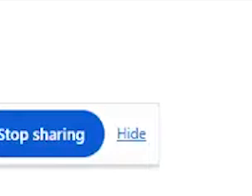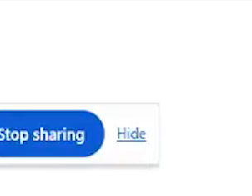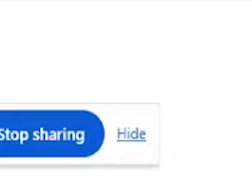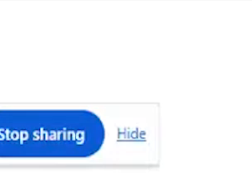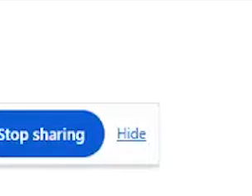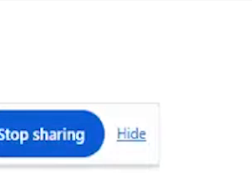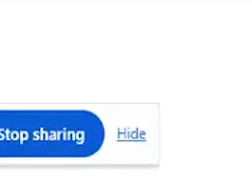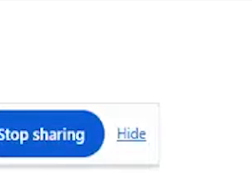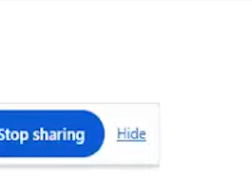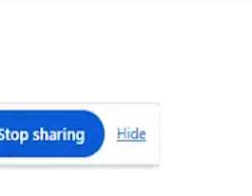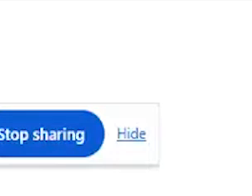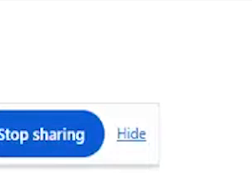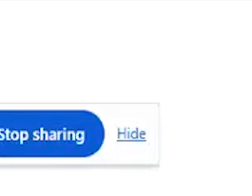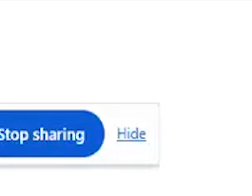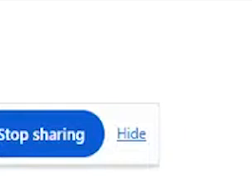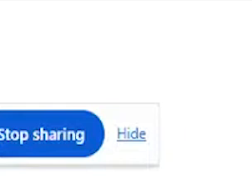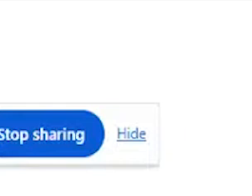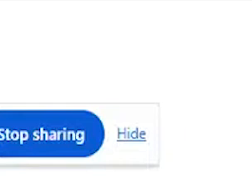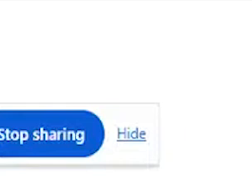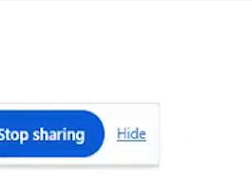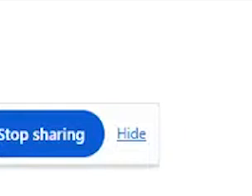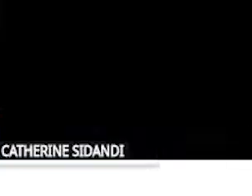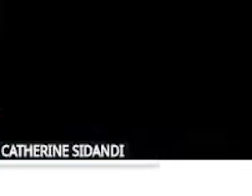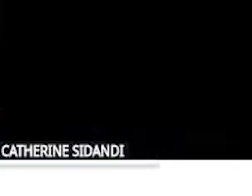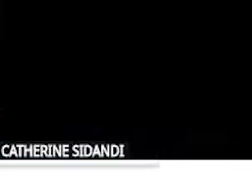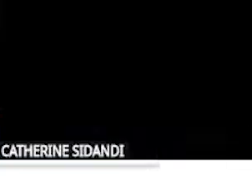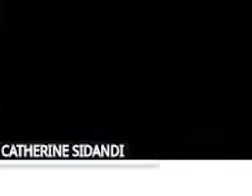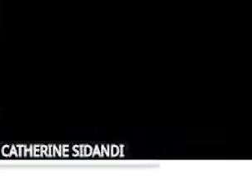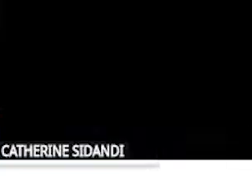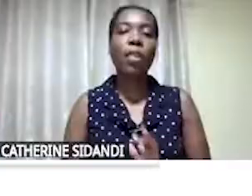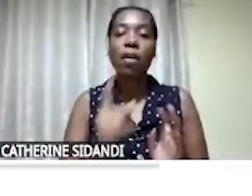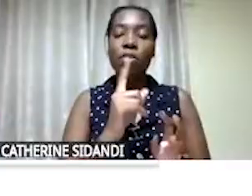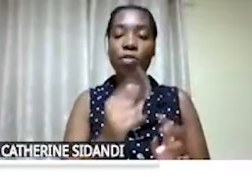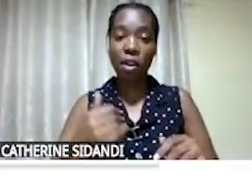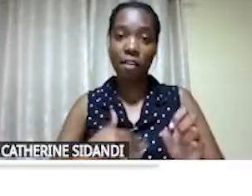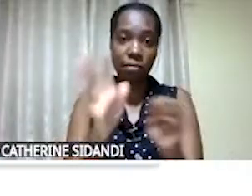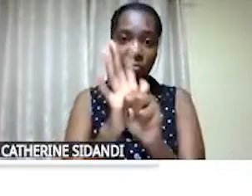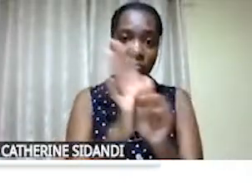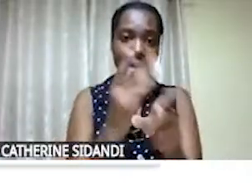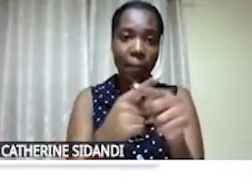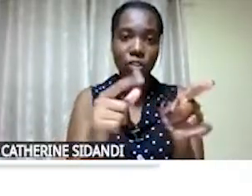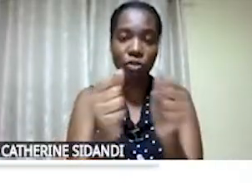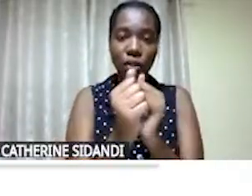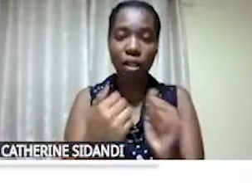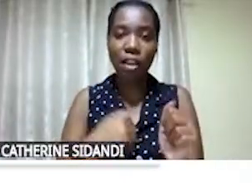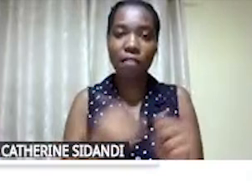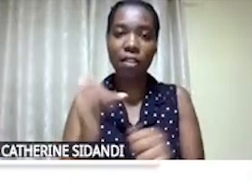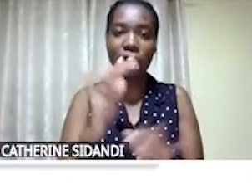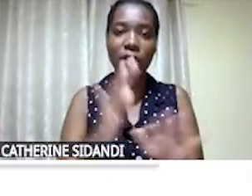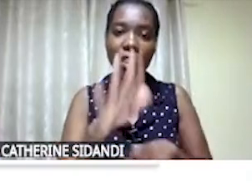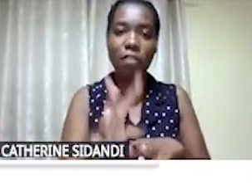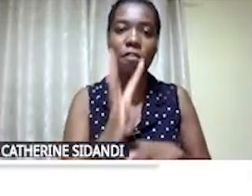confidently say you'd have a worthy strategy that you'll have created, and the work will just be on